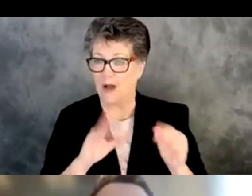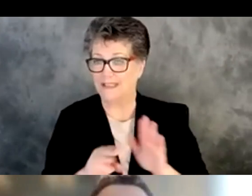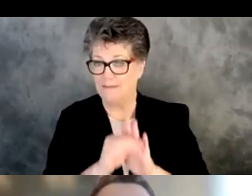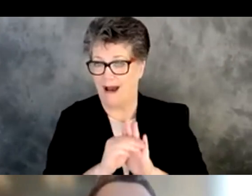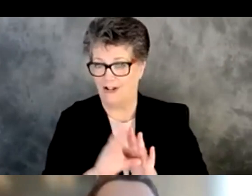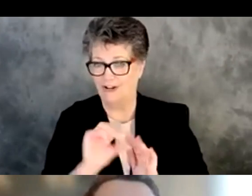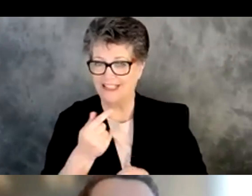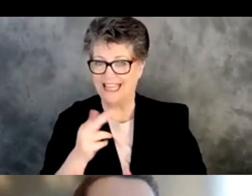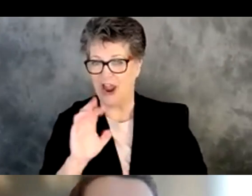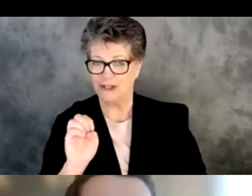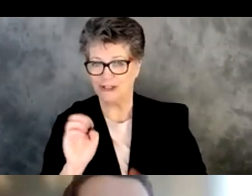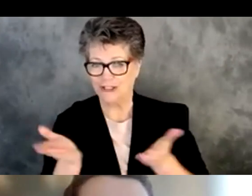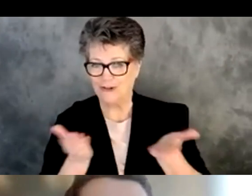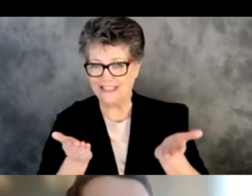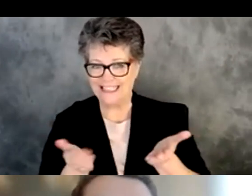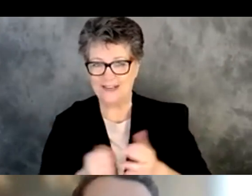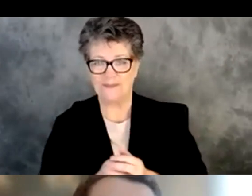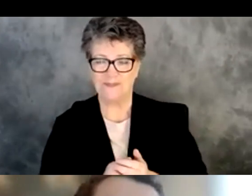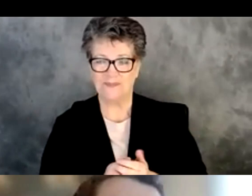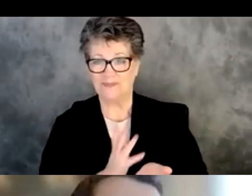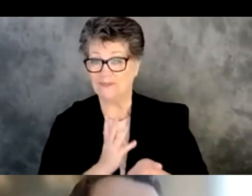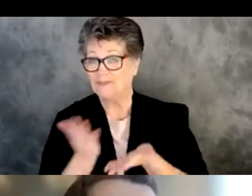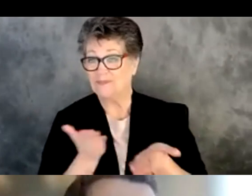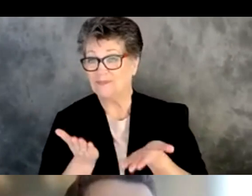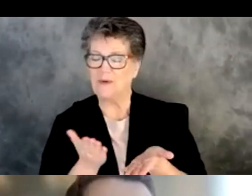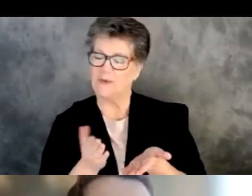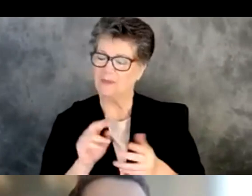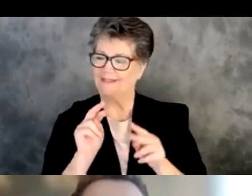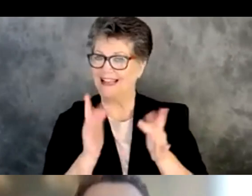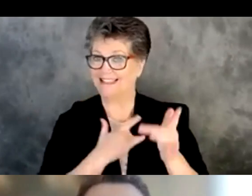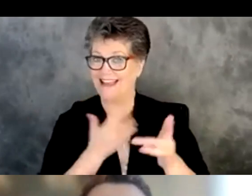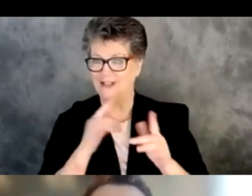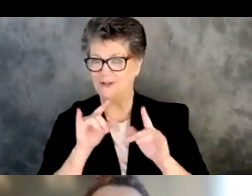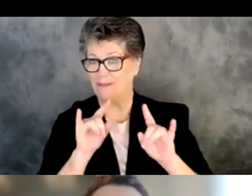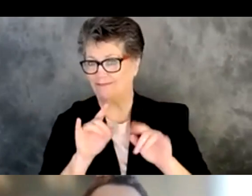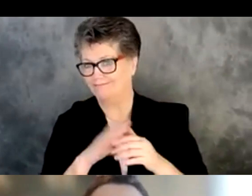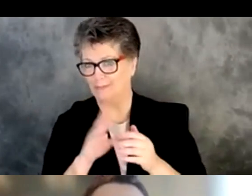that we are excited to be piloting as we speak.